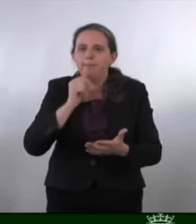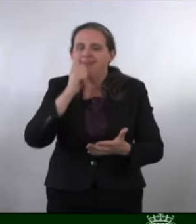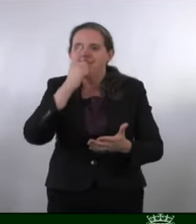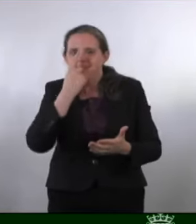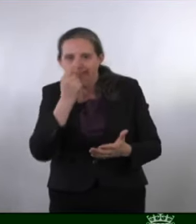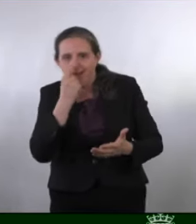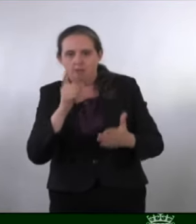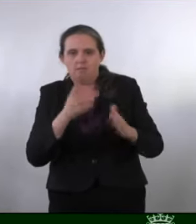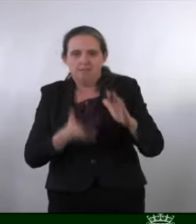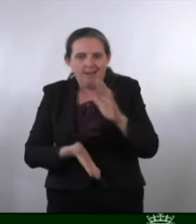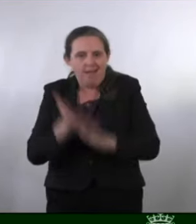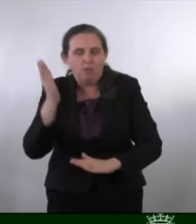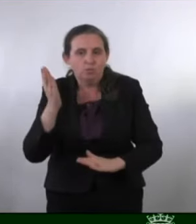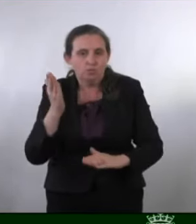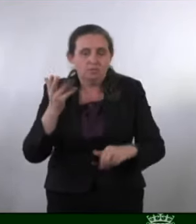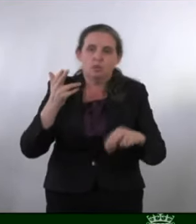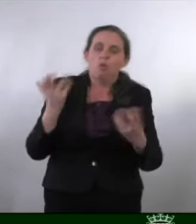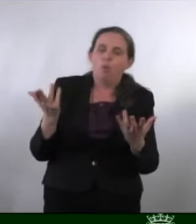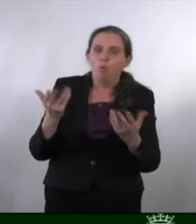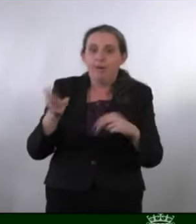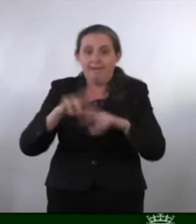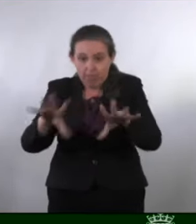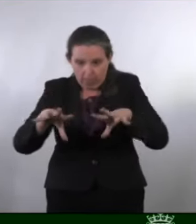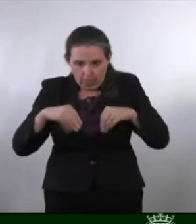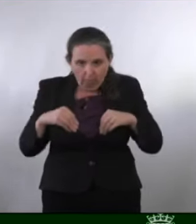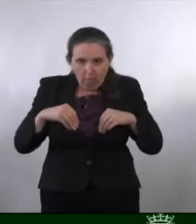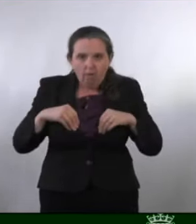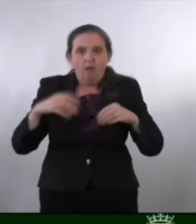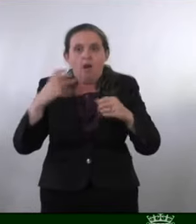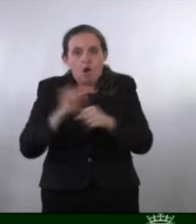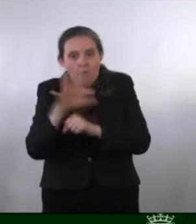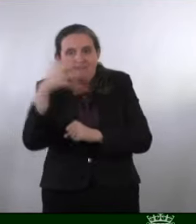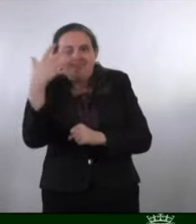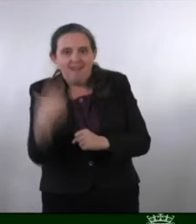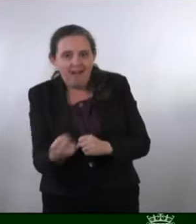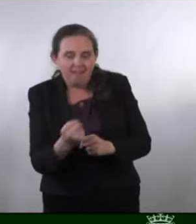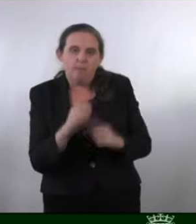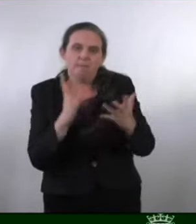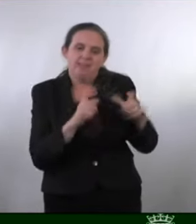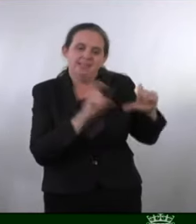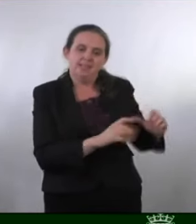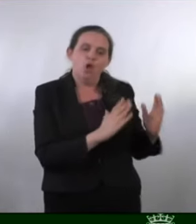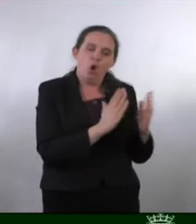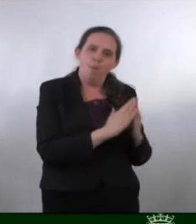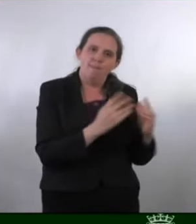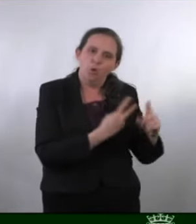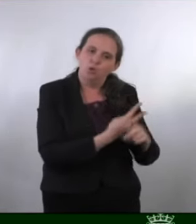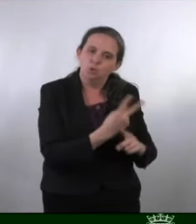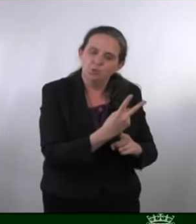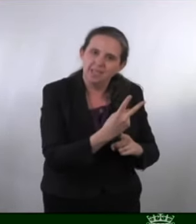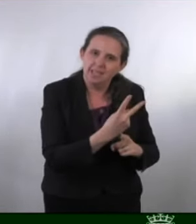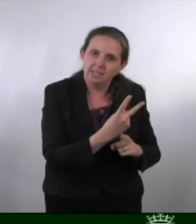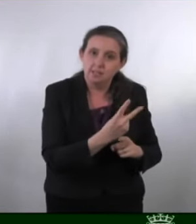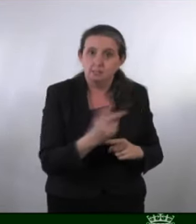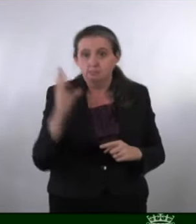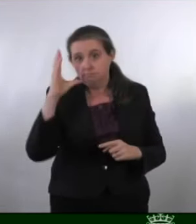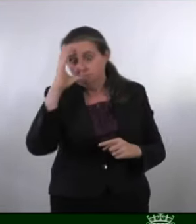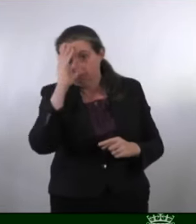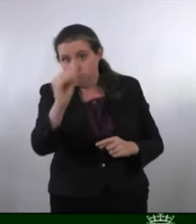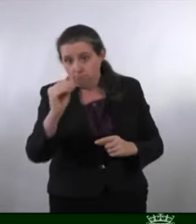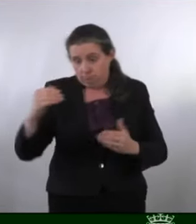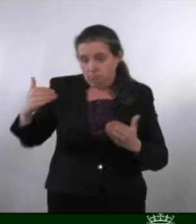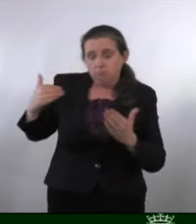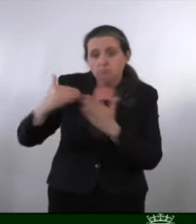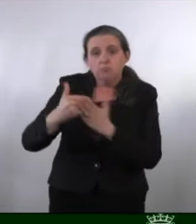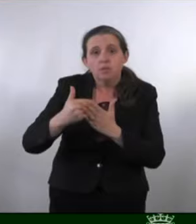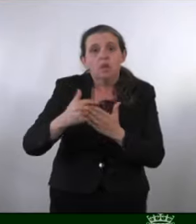of those found positive. Beginning in Liverpool later this week, contacts who are tested every day for a week